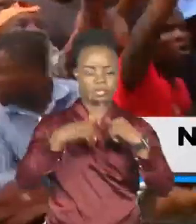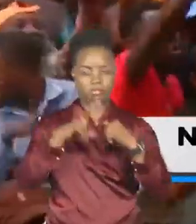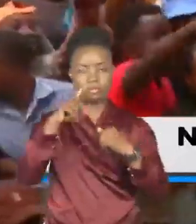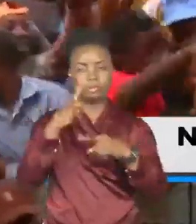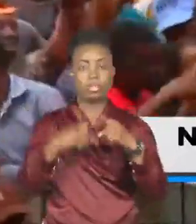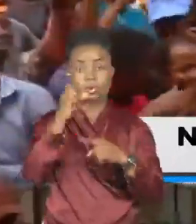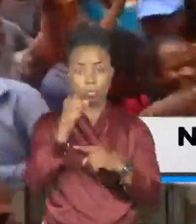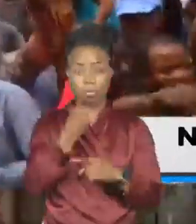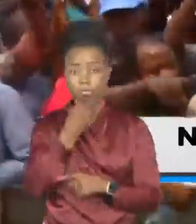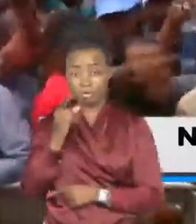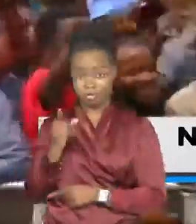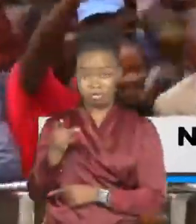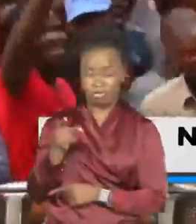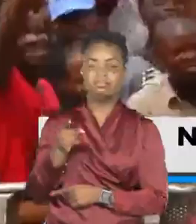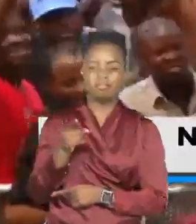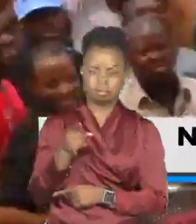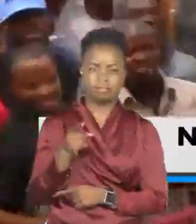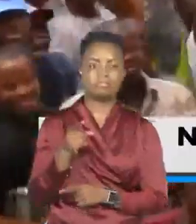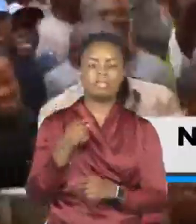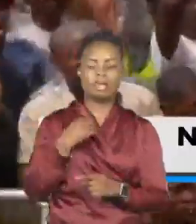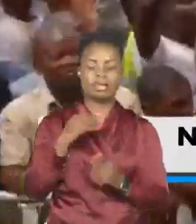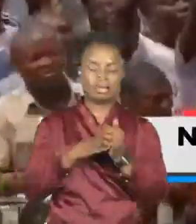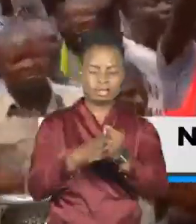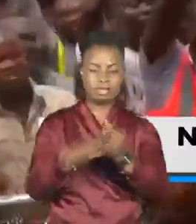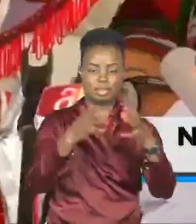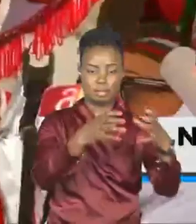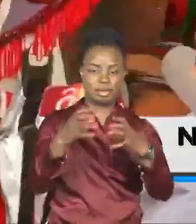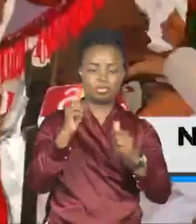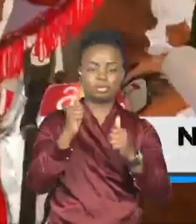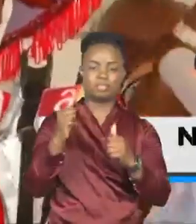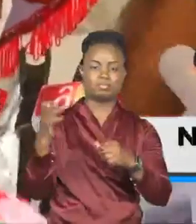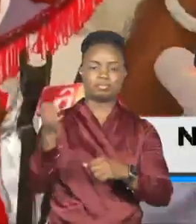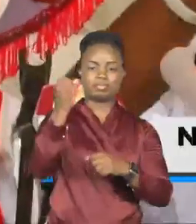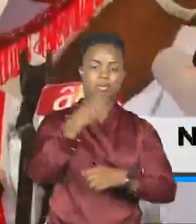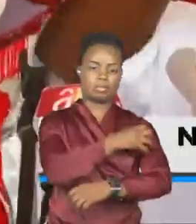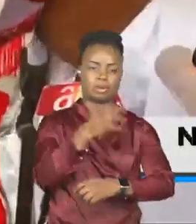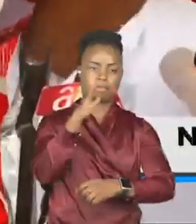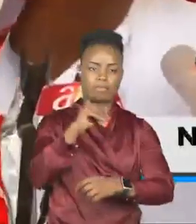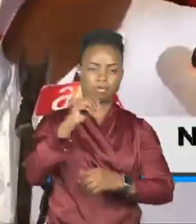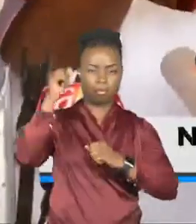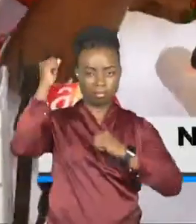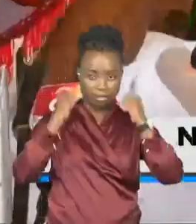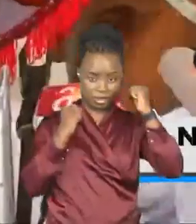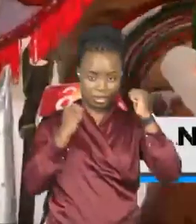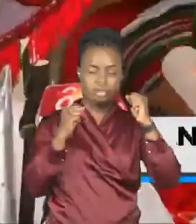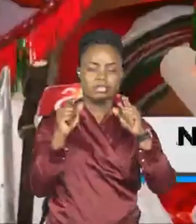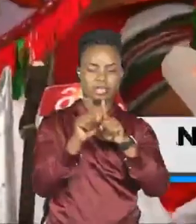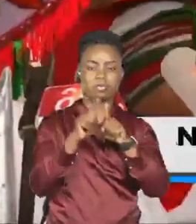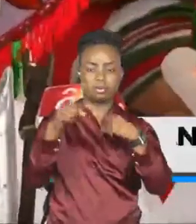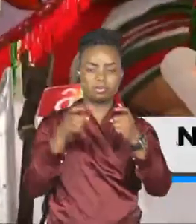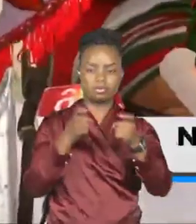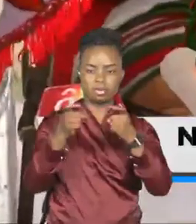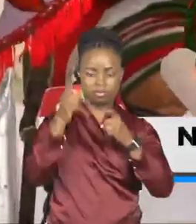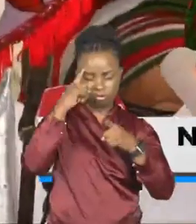72-year-old Abubakar leads the party that inherited power from the military in 1999 and went on to govern for the next